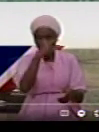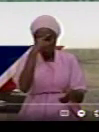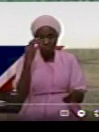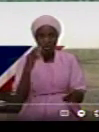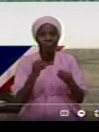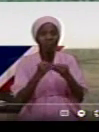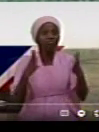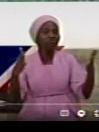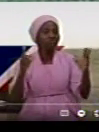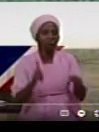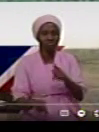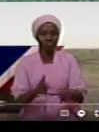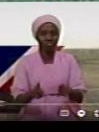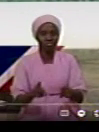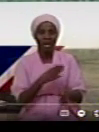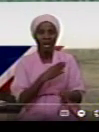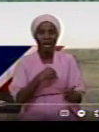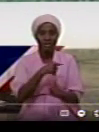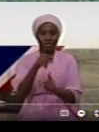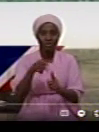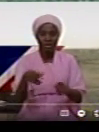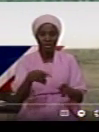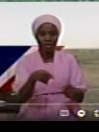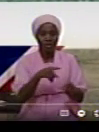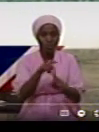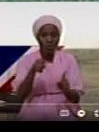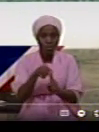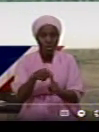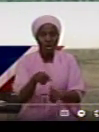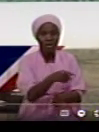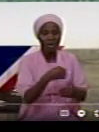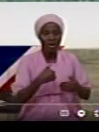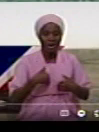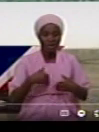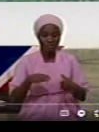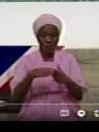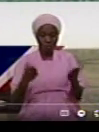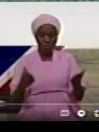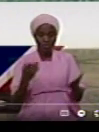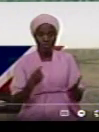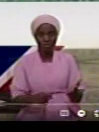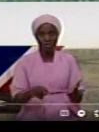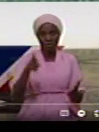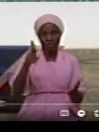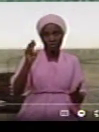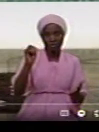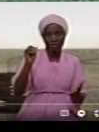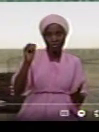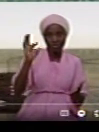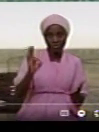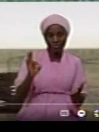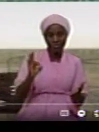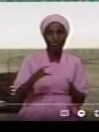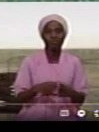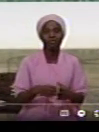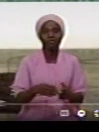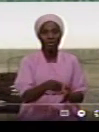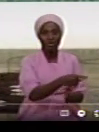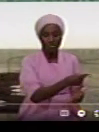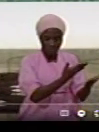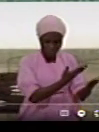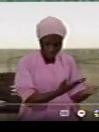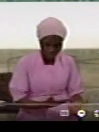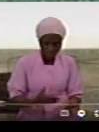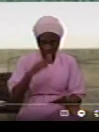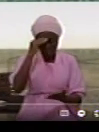they had broken it up, they let down the bed when in the sick of the palsy lay. Look